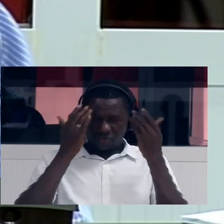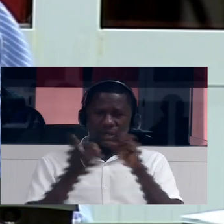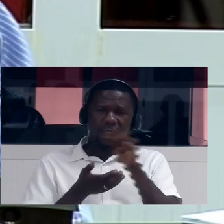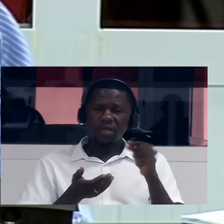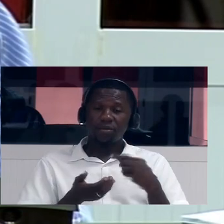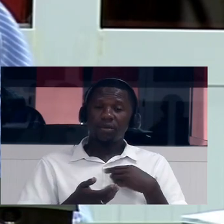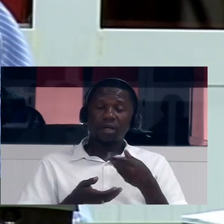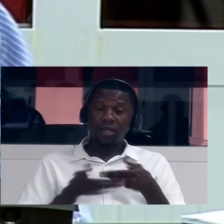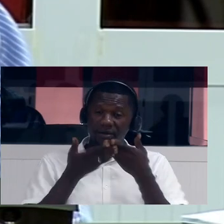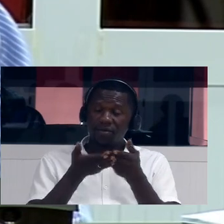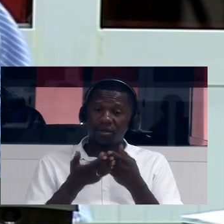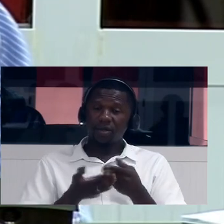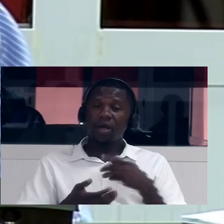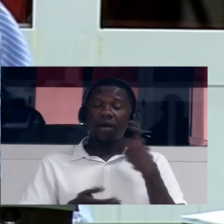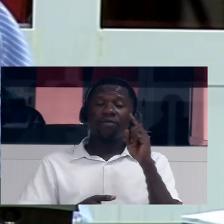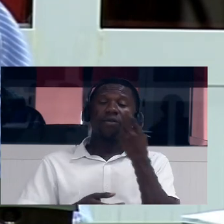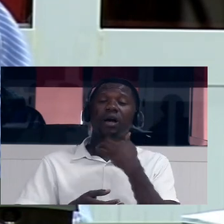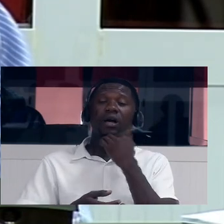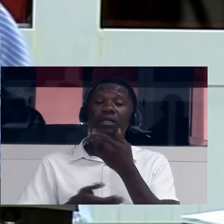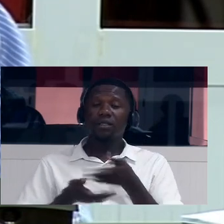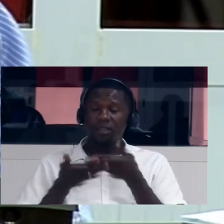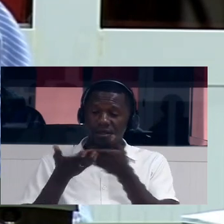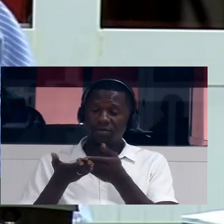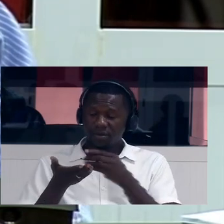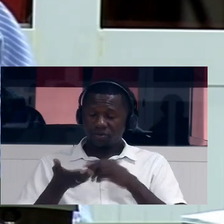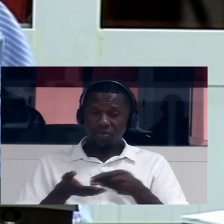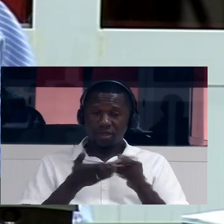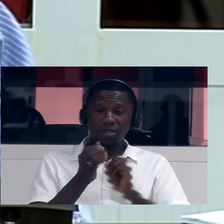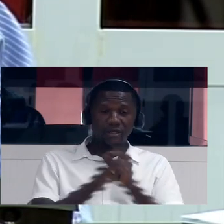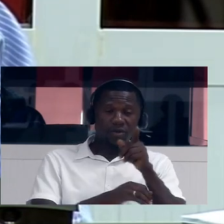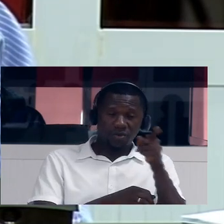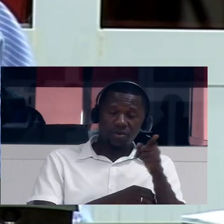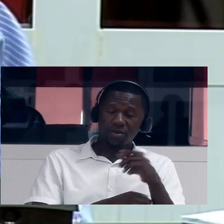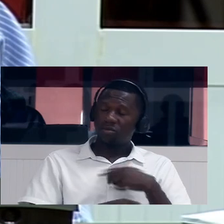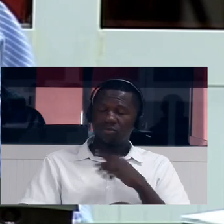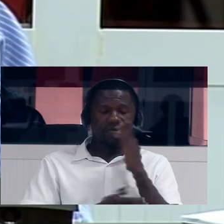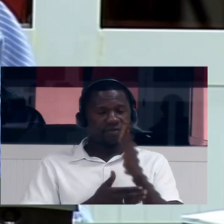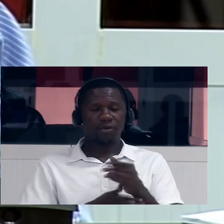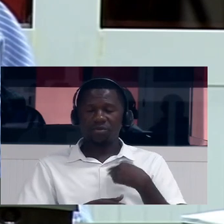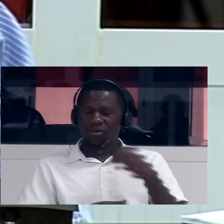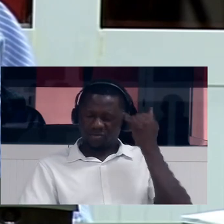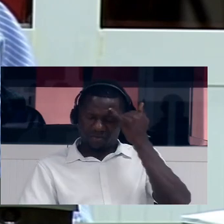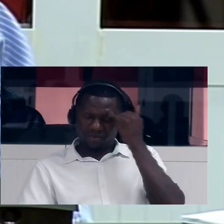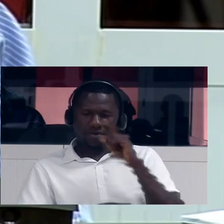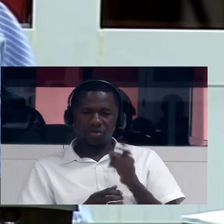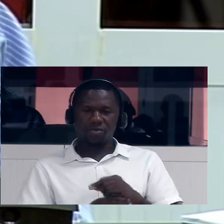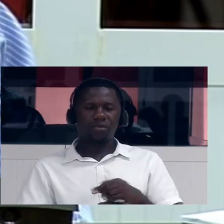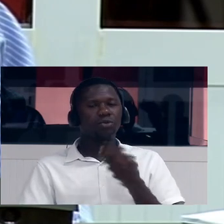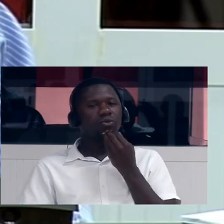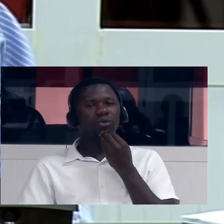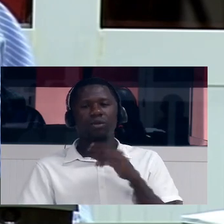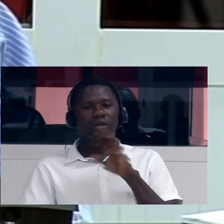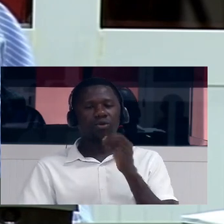ask. And if I go and ask for their names and they give them to me and I send it to you, I'll be unfair to my conscience. I am sorry, I cannot do this one."